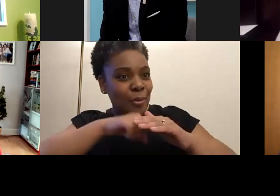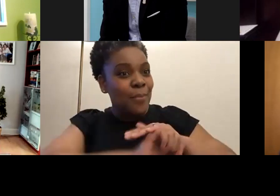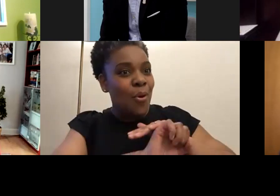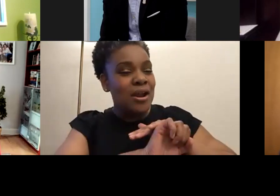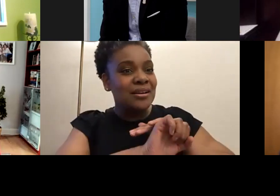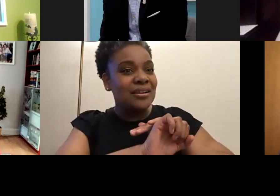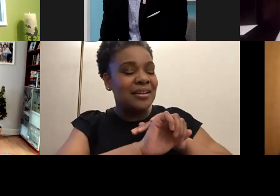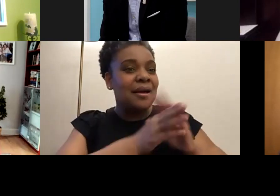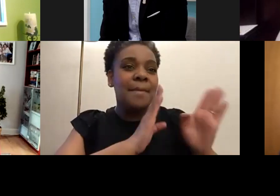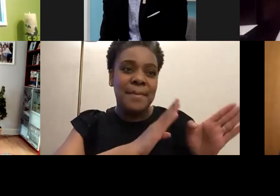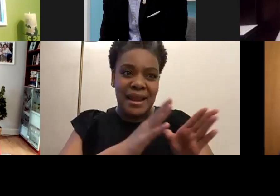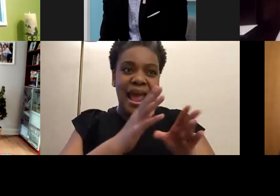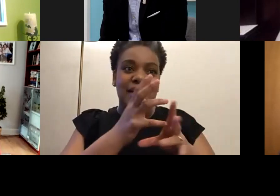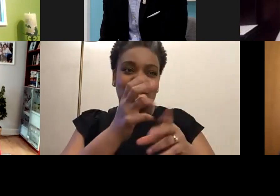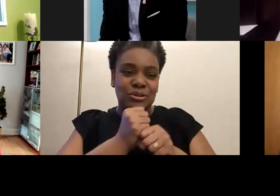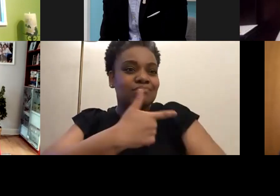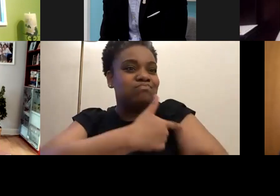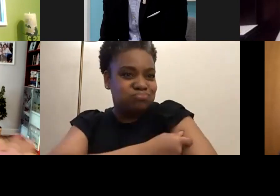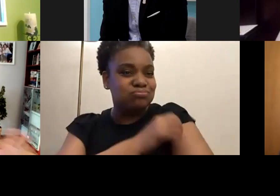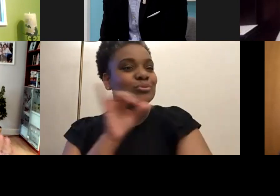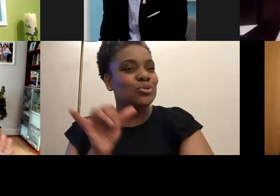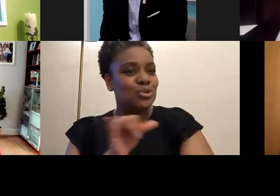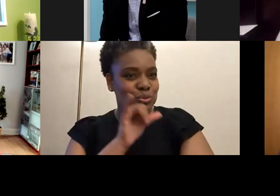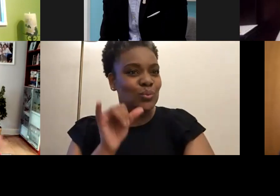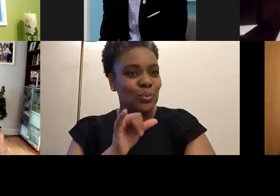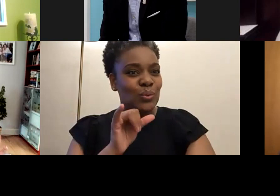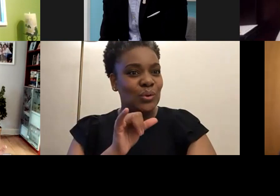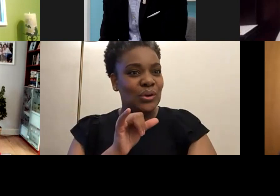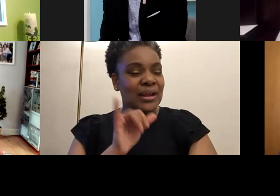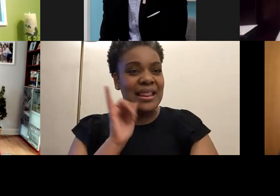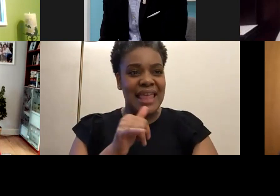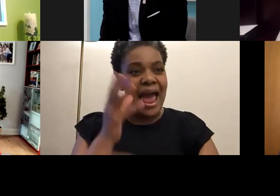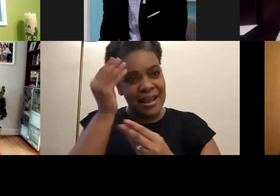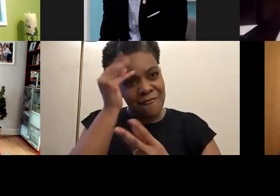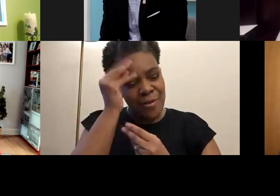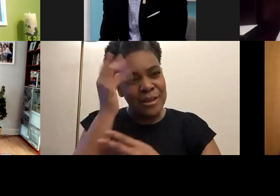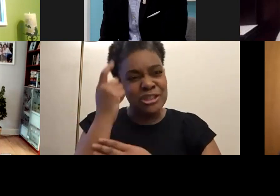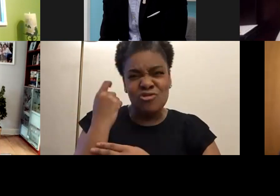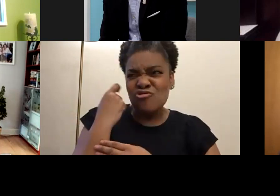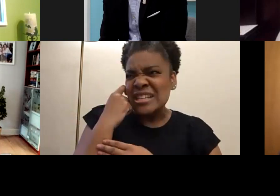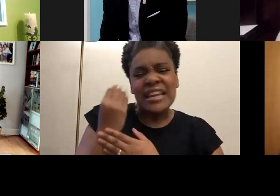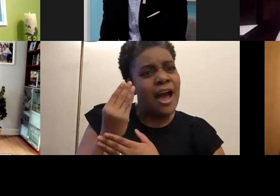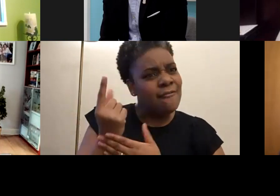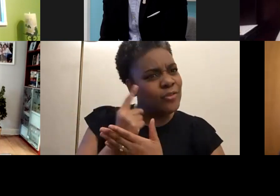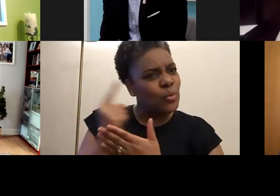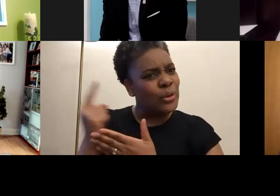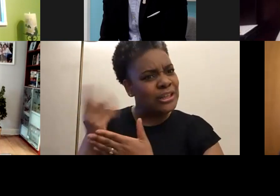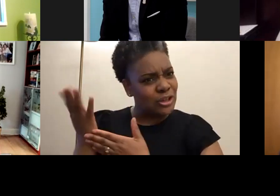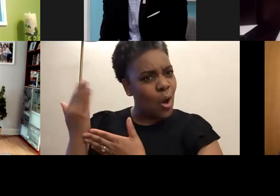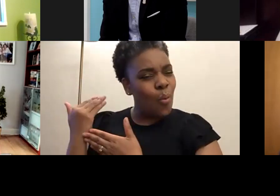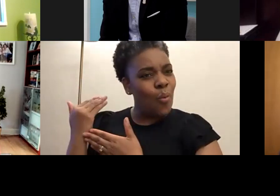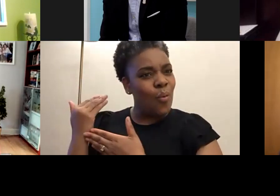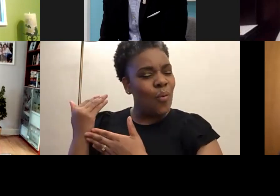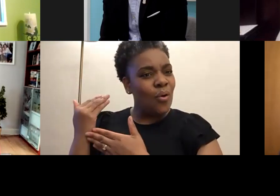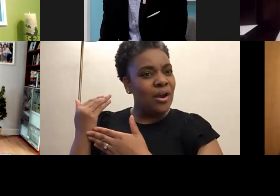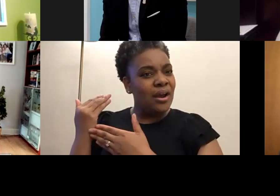to breastfeed. So I just wanted to point that out there, that, that data came out a couple of weeks ago through a study that